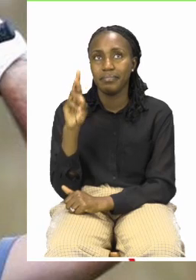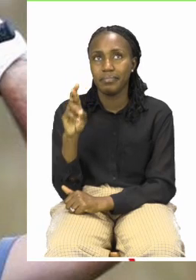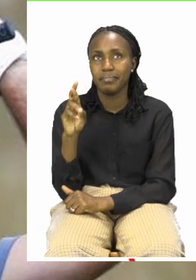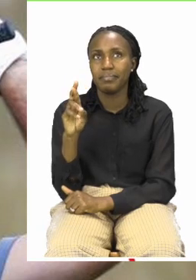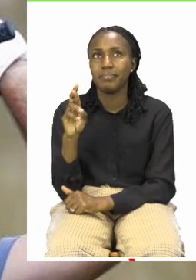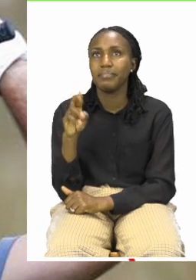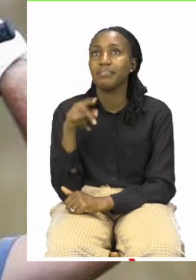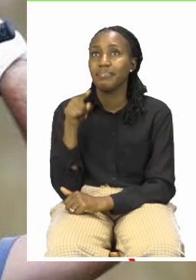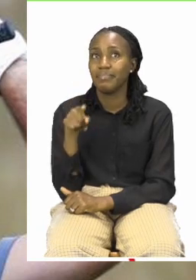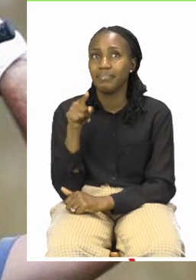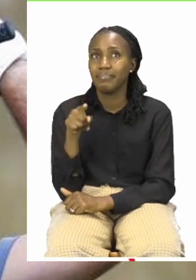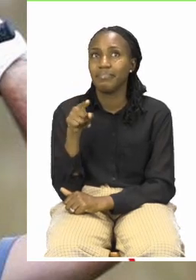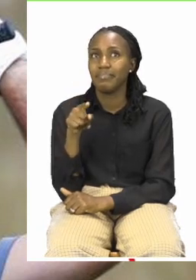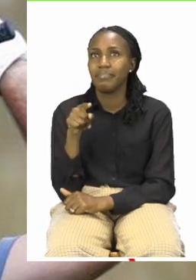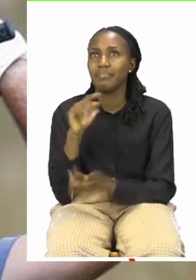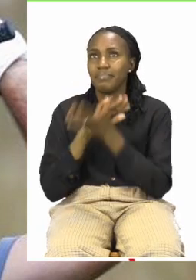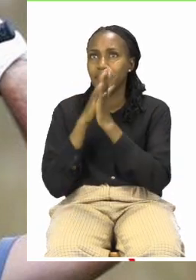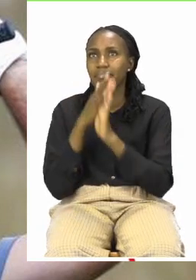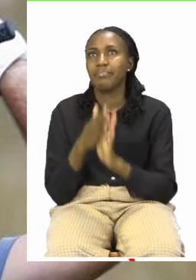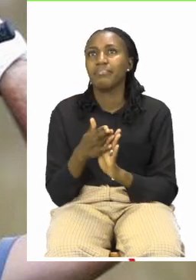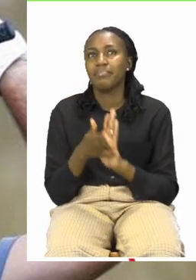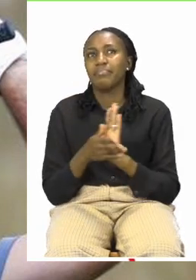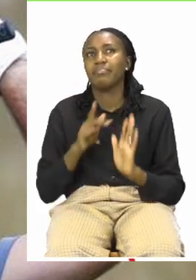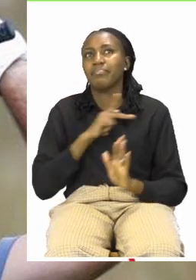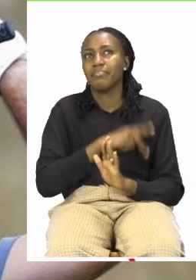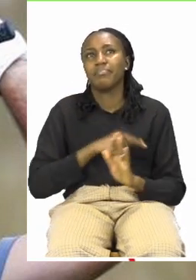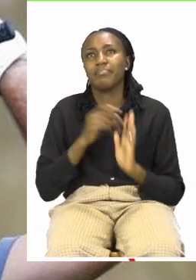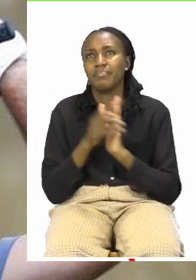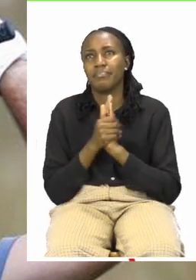He turned professional in